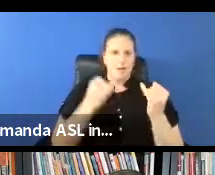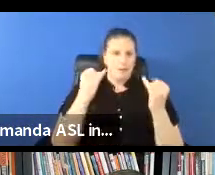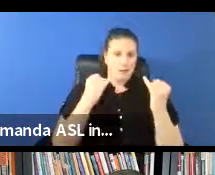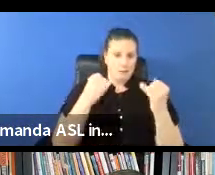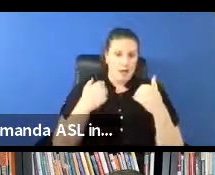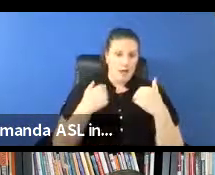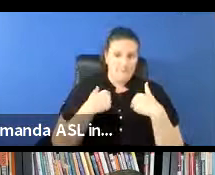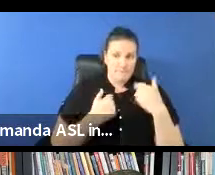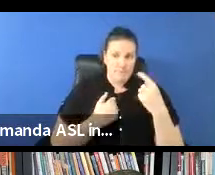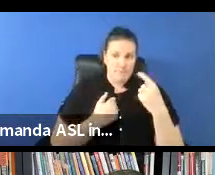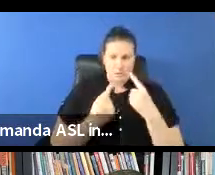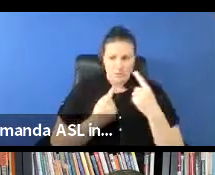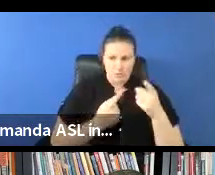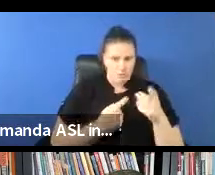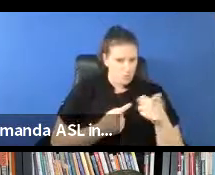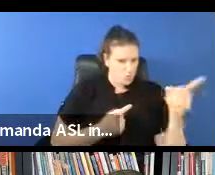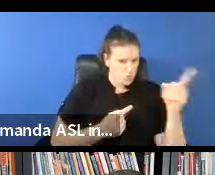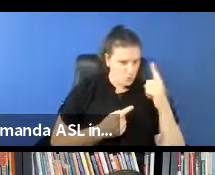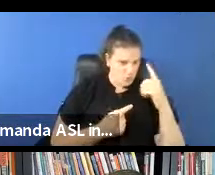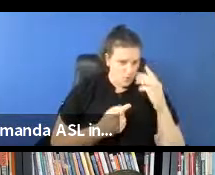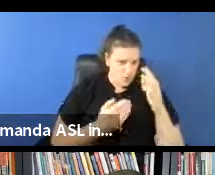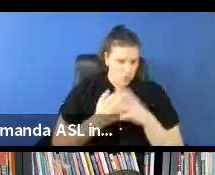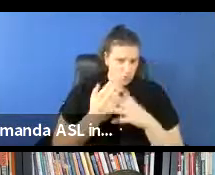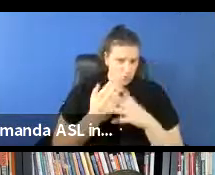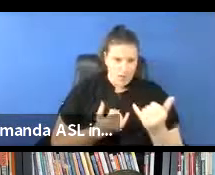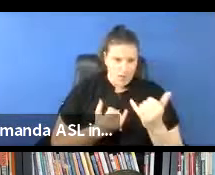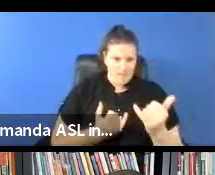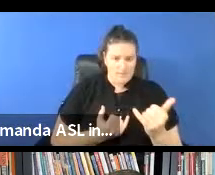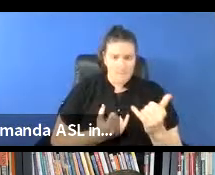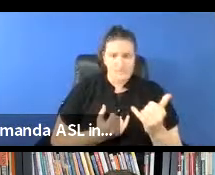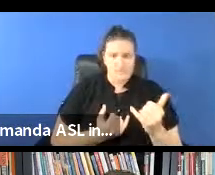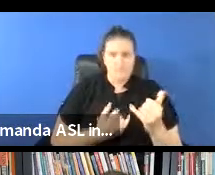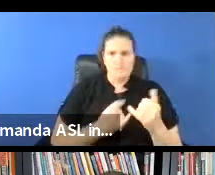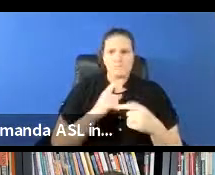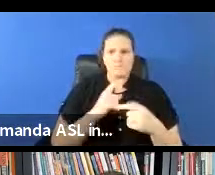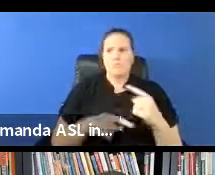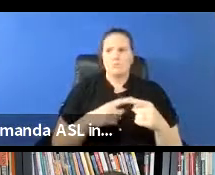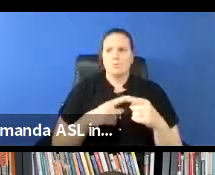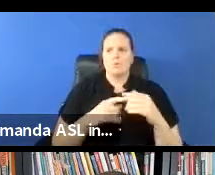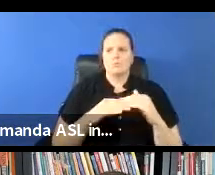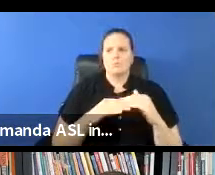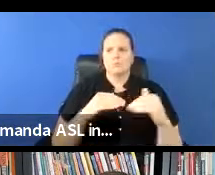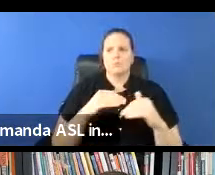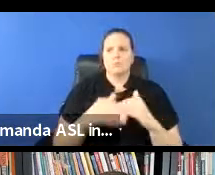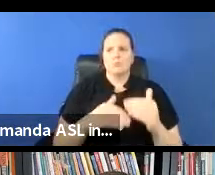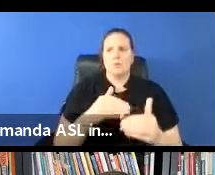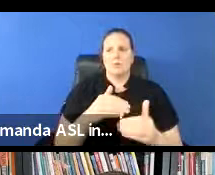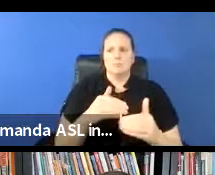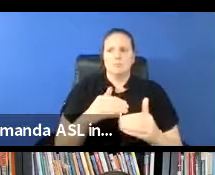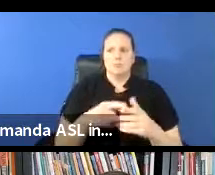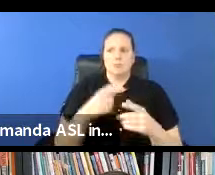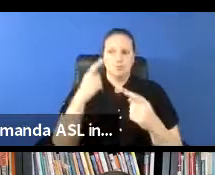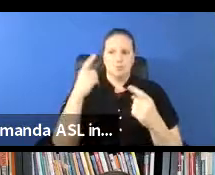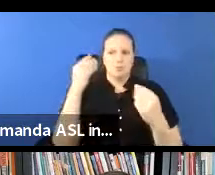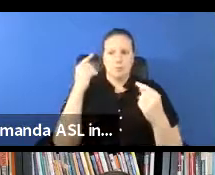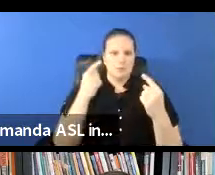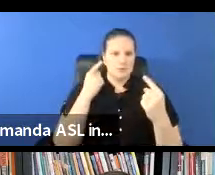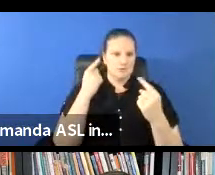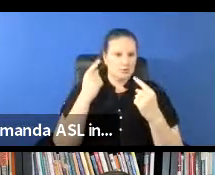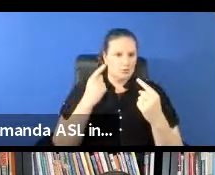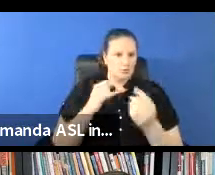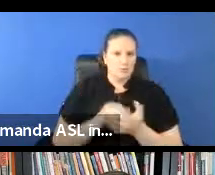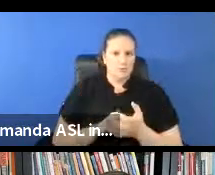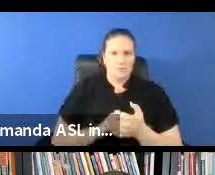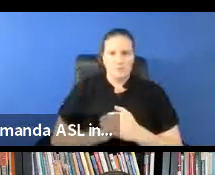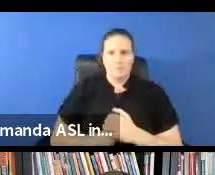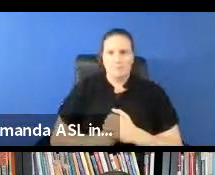there, and I was just wondering, are you guys thinking through those now, or at what stage in the process would you guys be considering